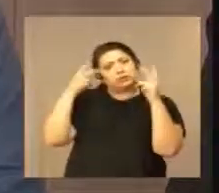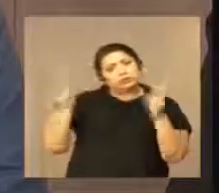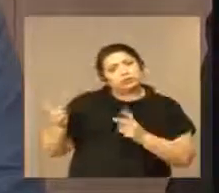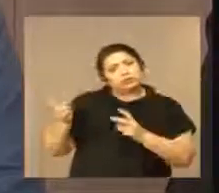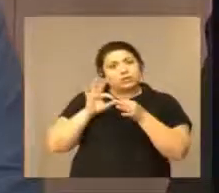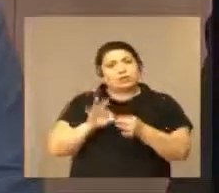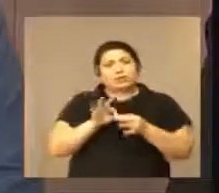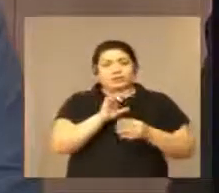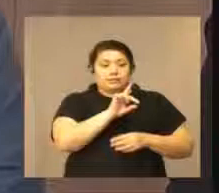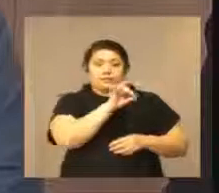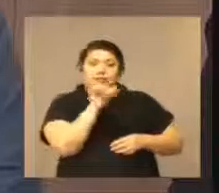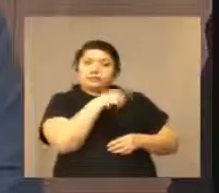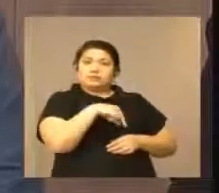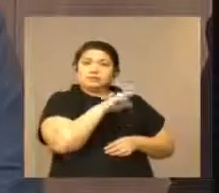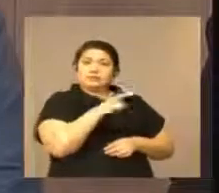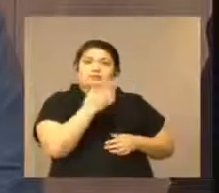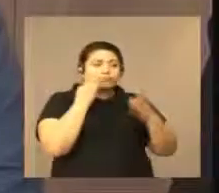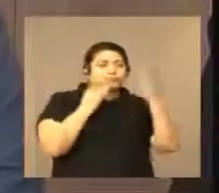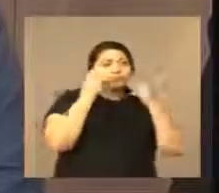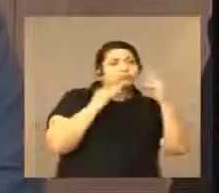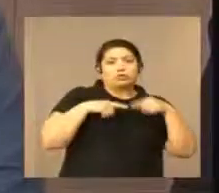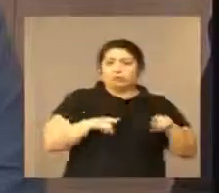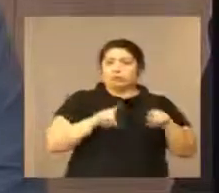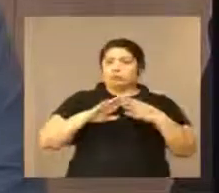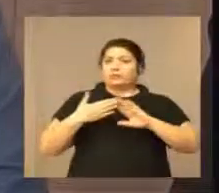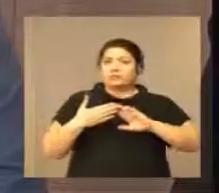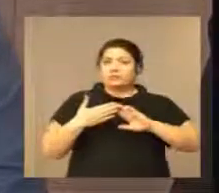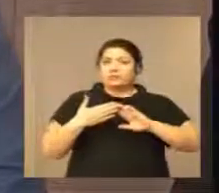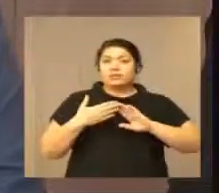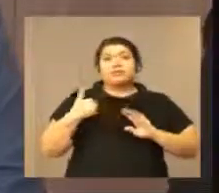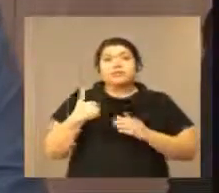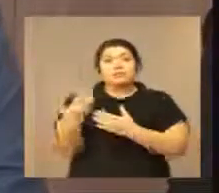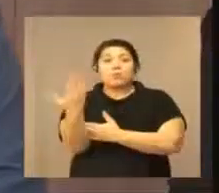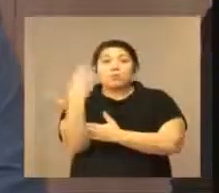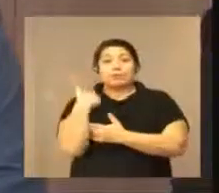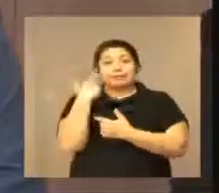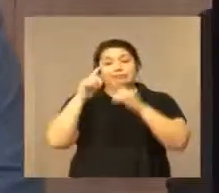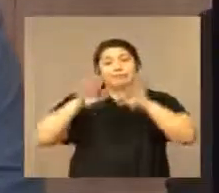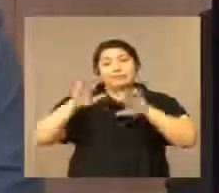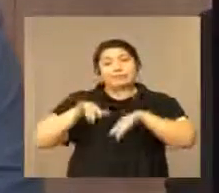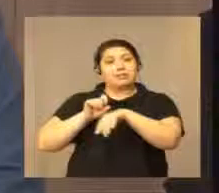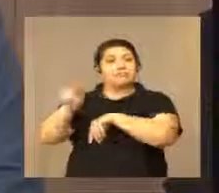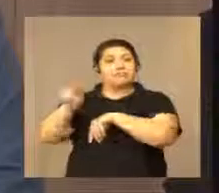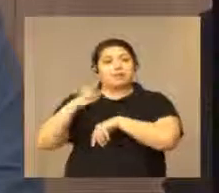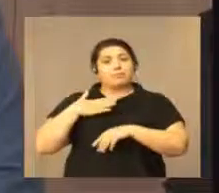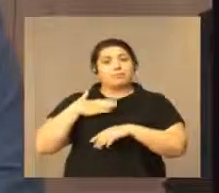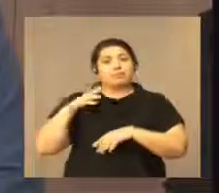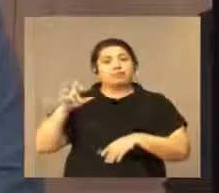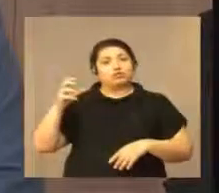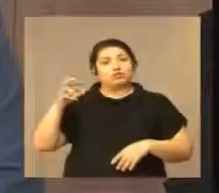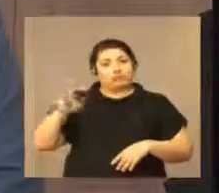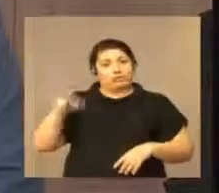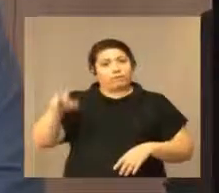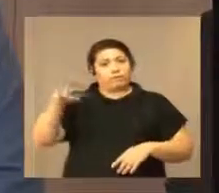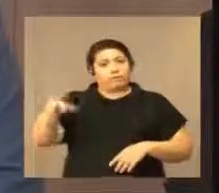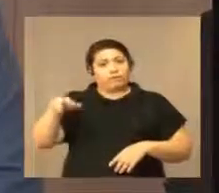with disabilities live with at our community level. This morning, I wrote to my chiefs in the Atlantic and asked them and urged them